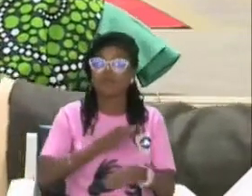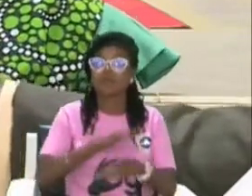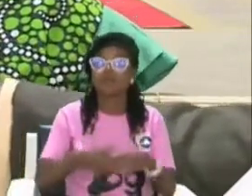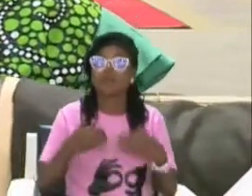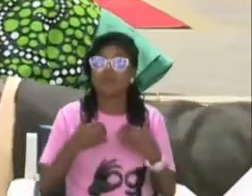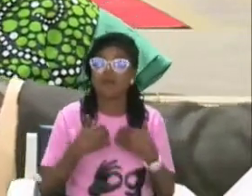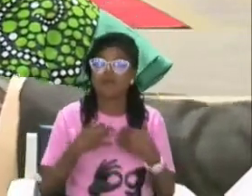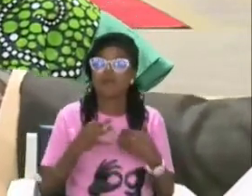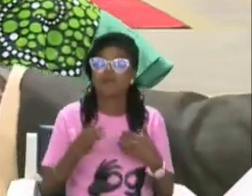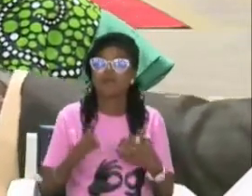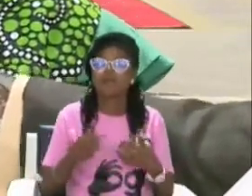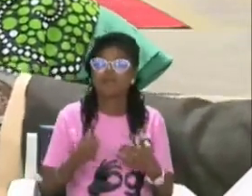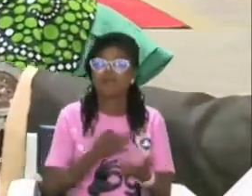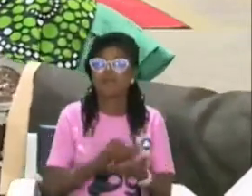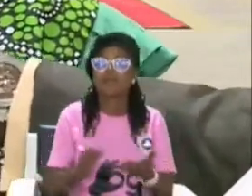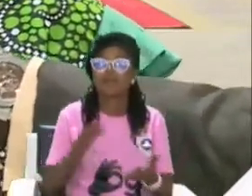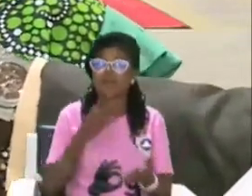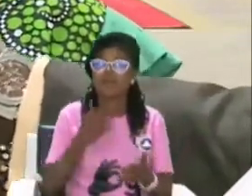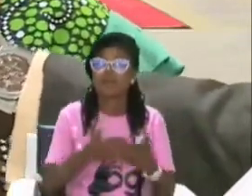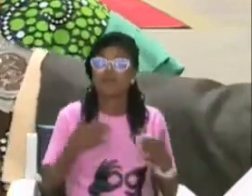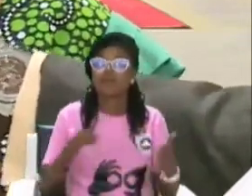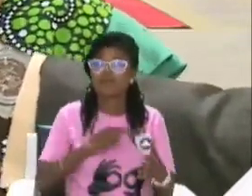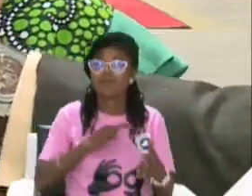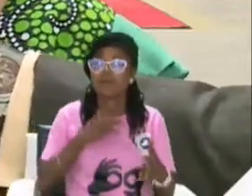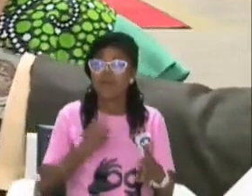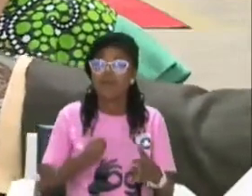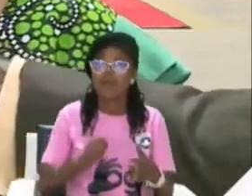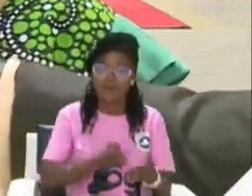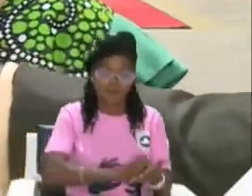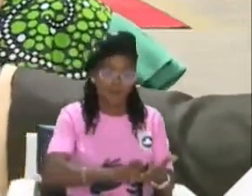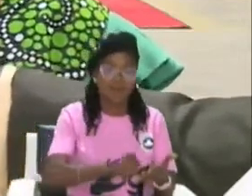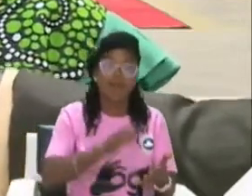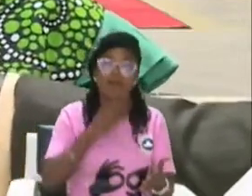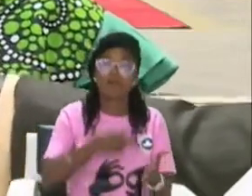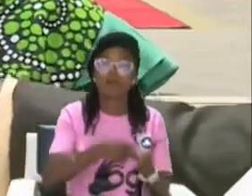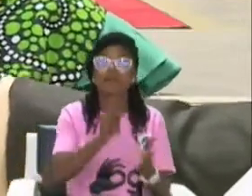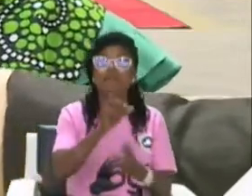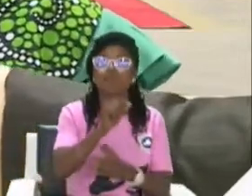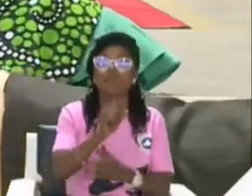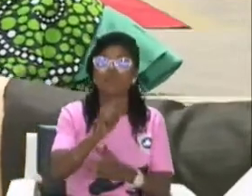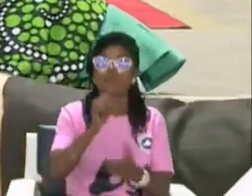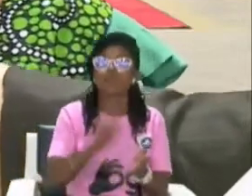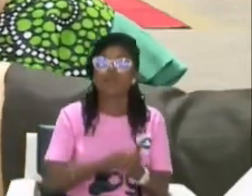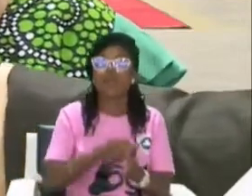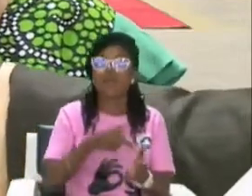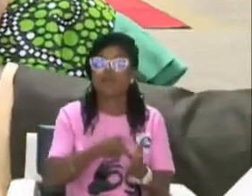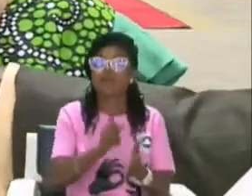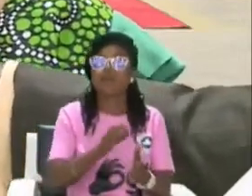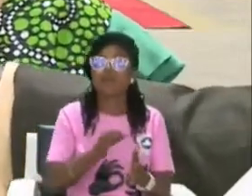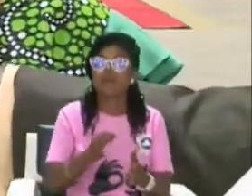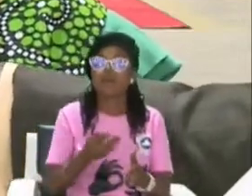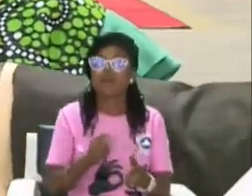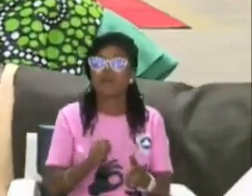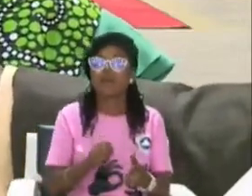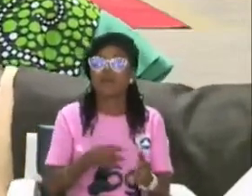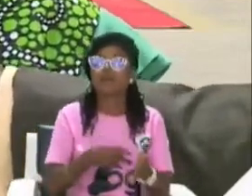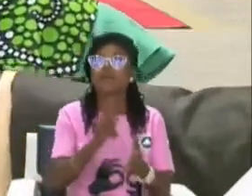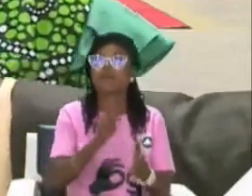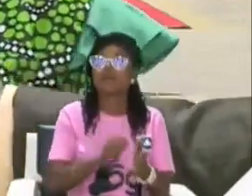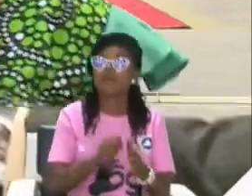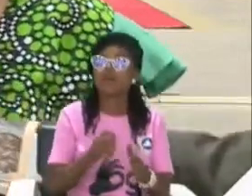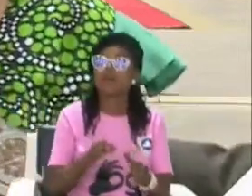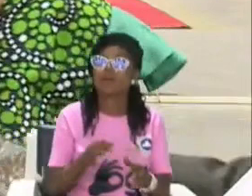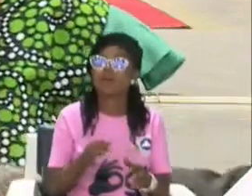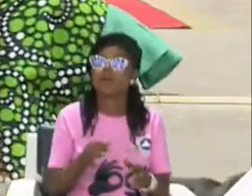The policemen were busy. Before I could even write a statement, they said I have to pay 20,000. I paid. Another police station said I should